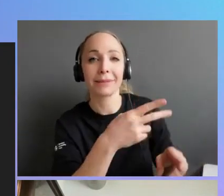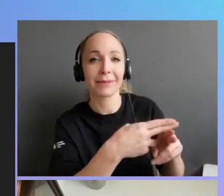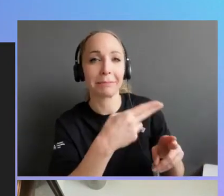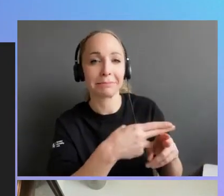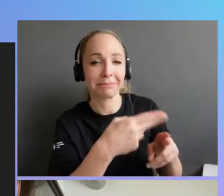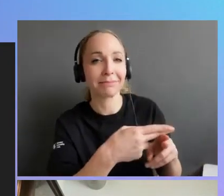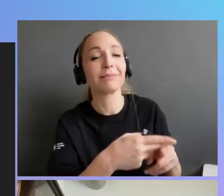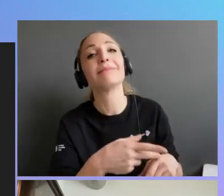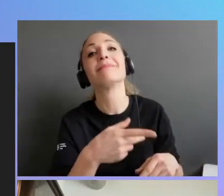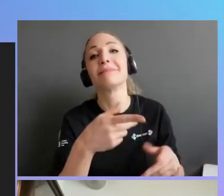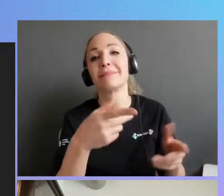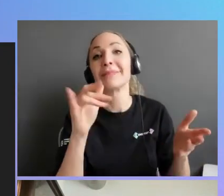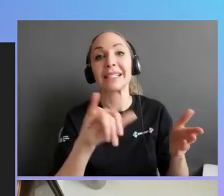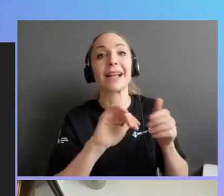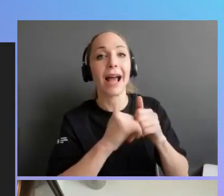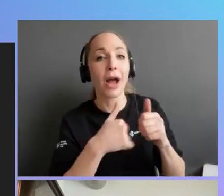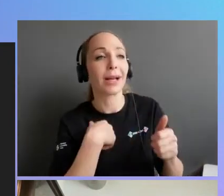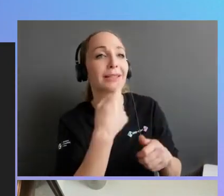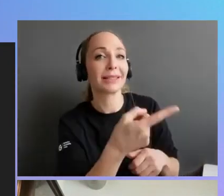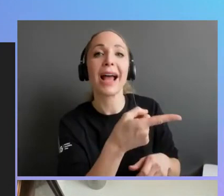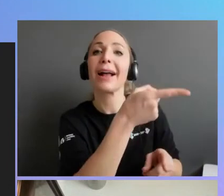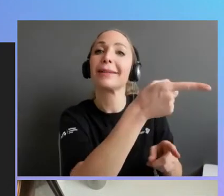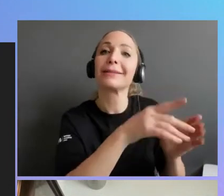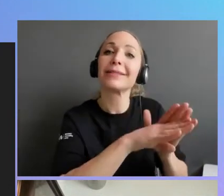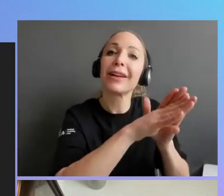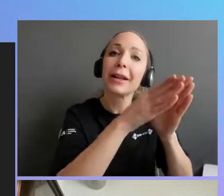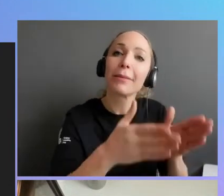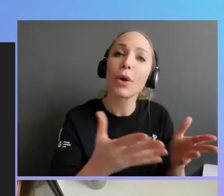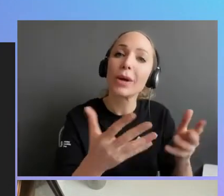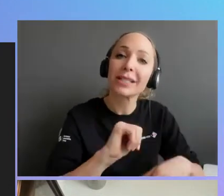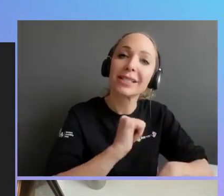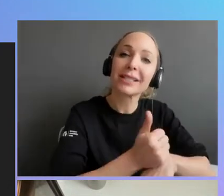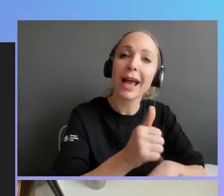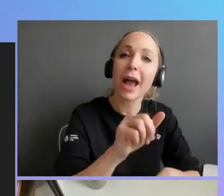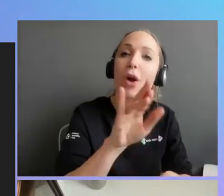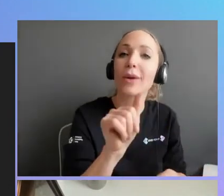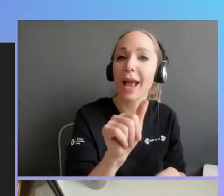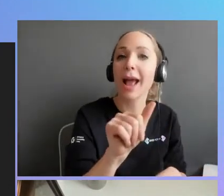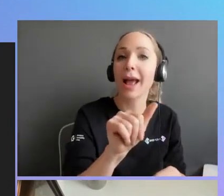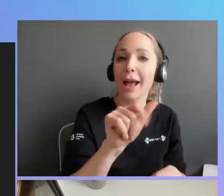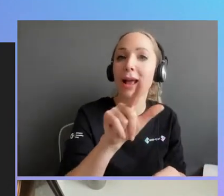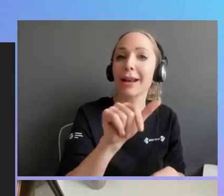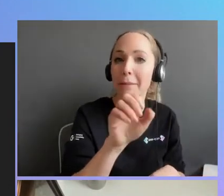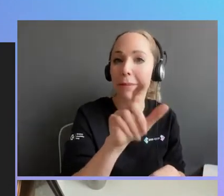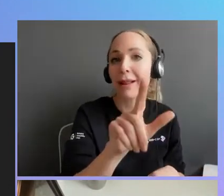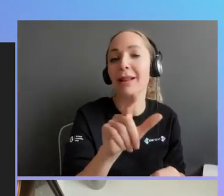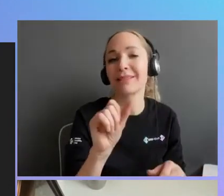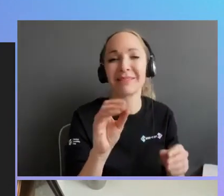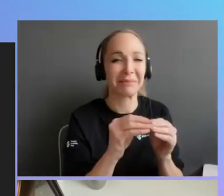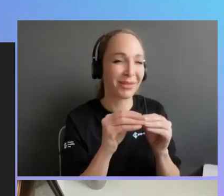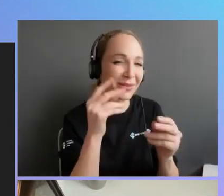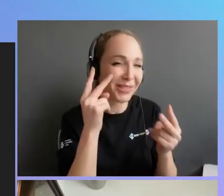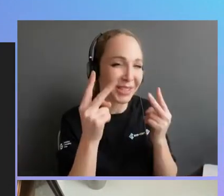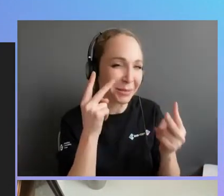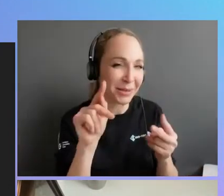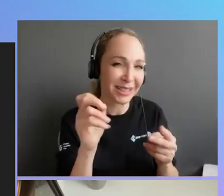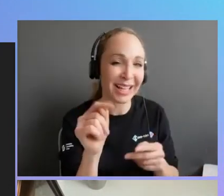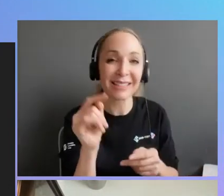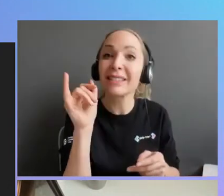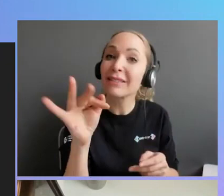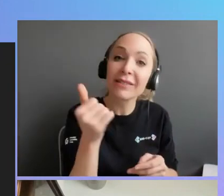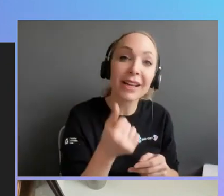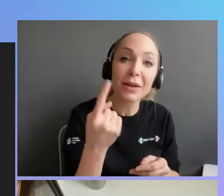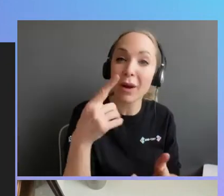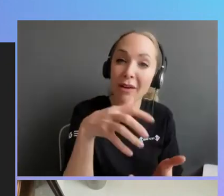as the ARIA label on this. Or actually in this case, I want to go above and beyond and set a tooltip so we get visible text. So even if anyone's confused about what that